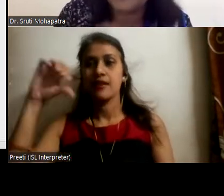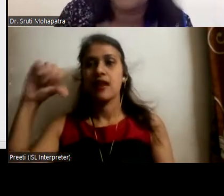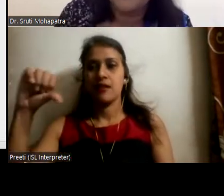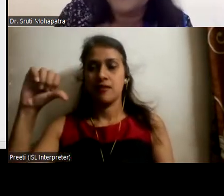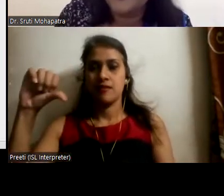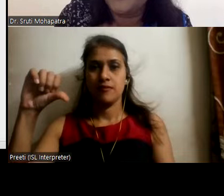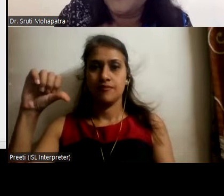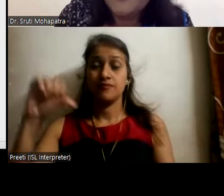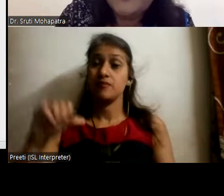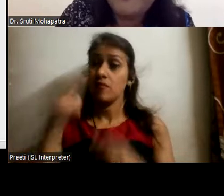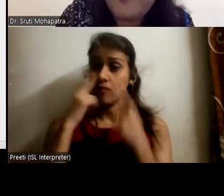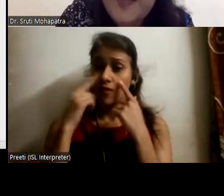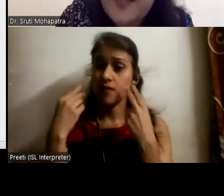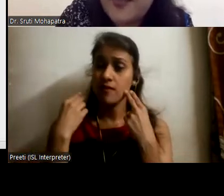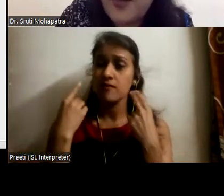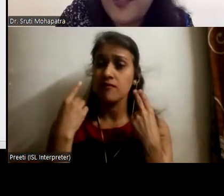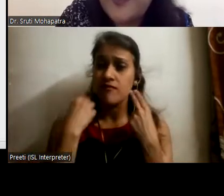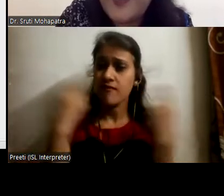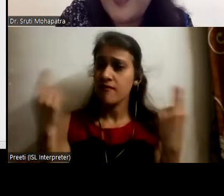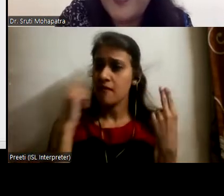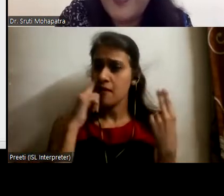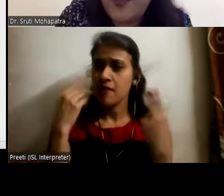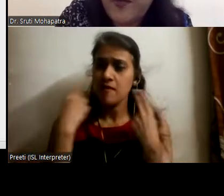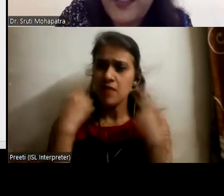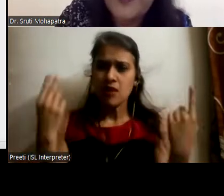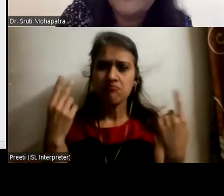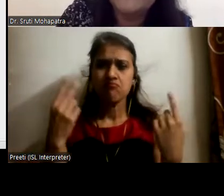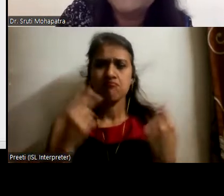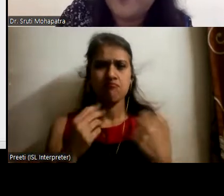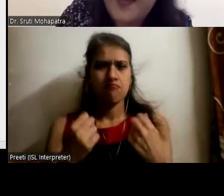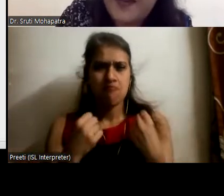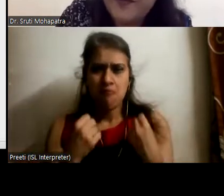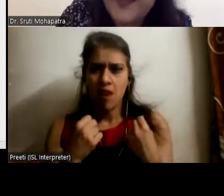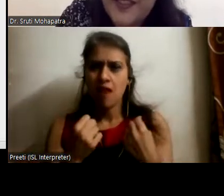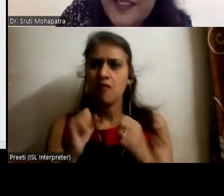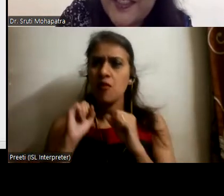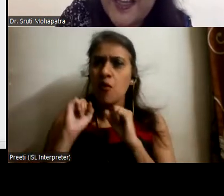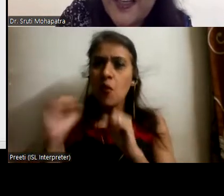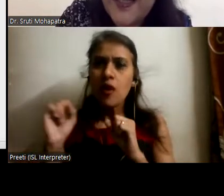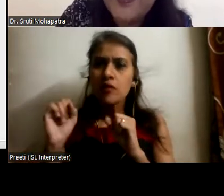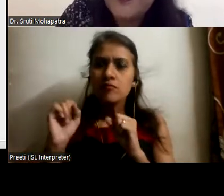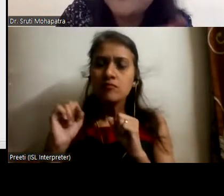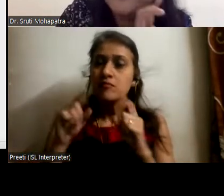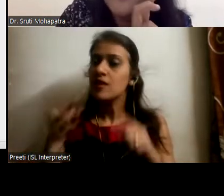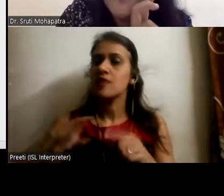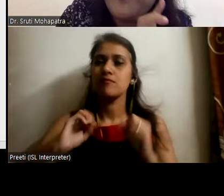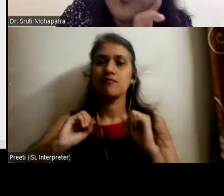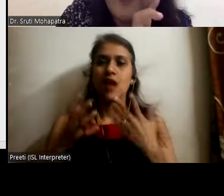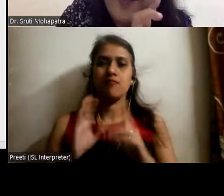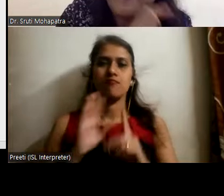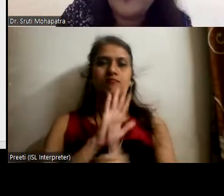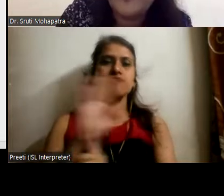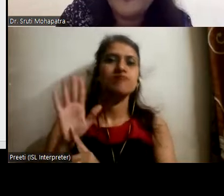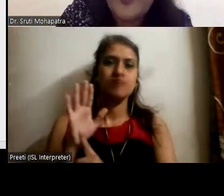feminist scholars do? The feminist scholars, they adopted and they expanded upon intersectionality as a